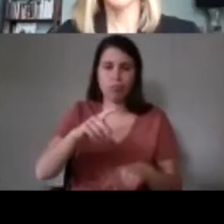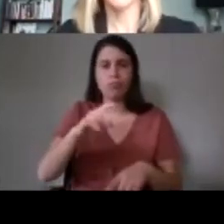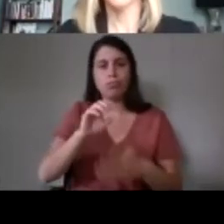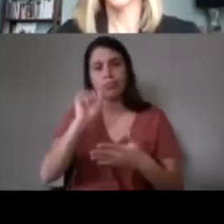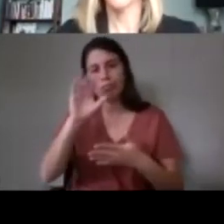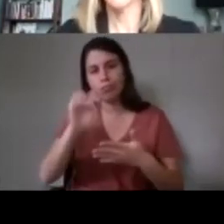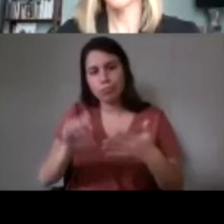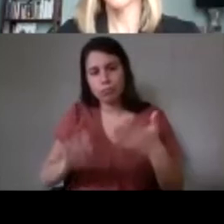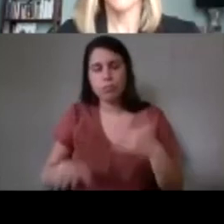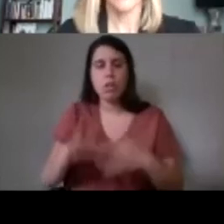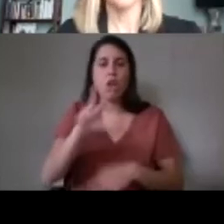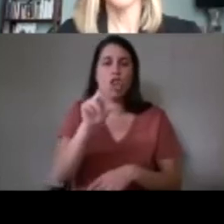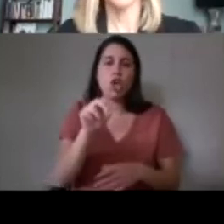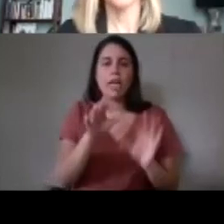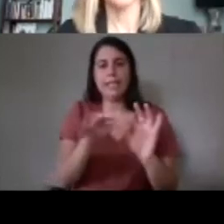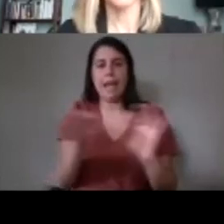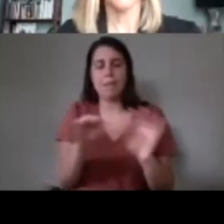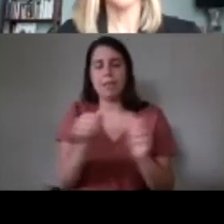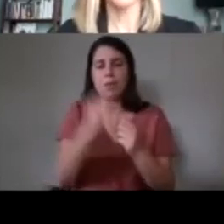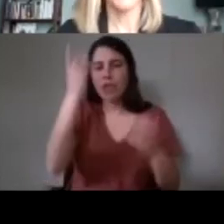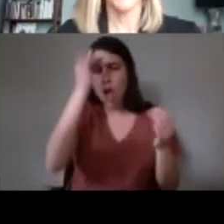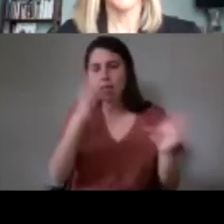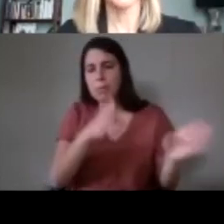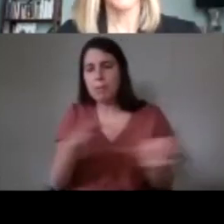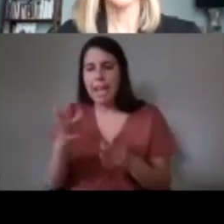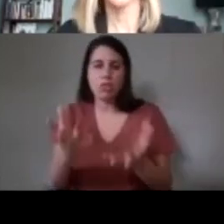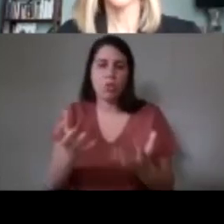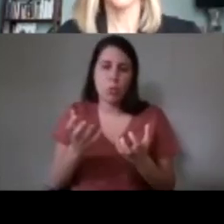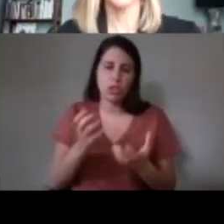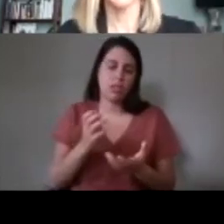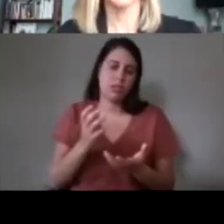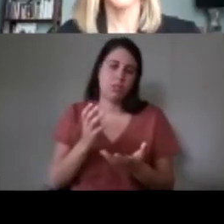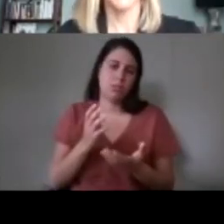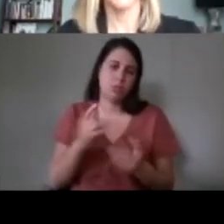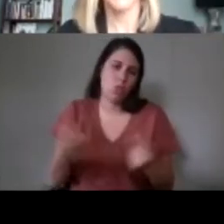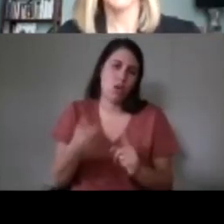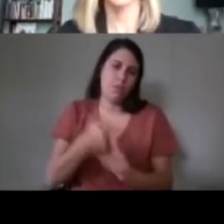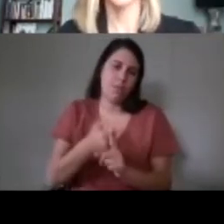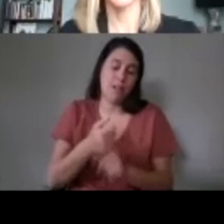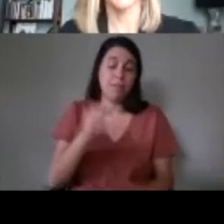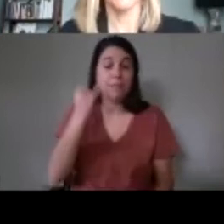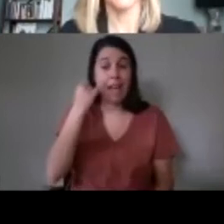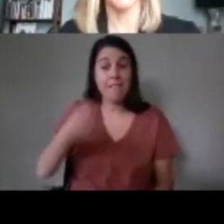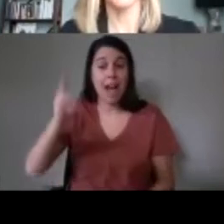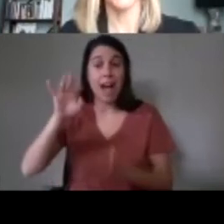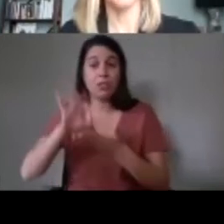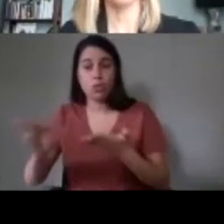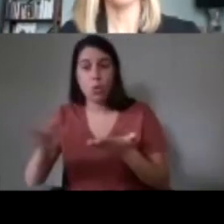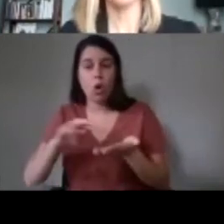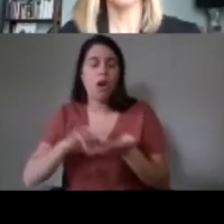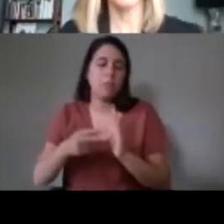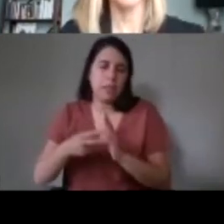thoughts, plans, or wishes to hurt themselves, and higher scores indicate higher suicidal